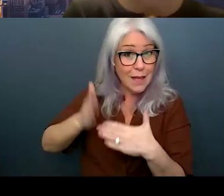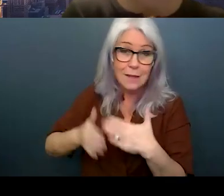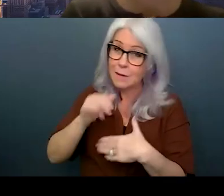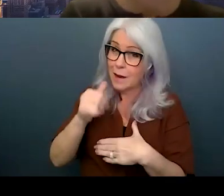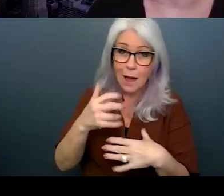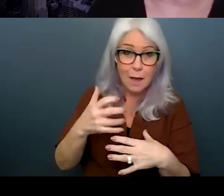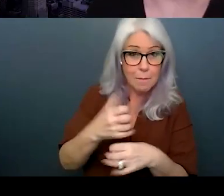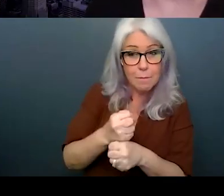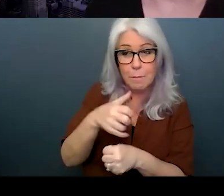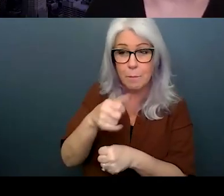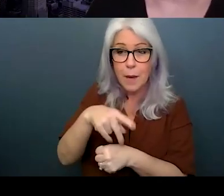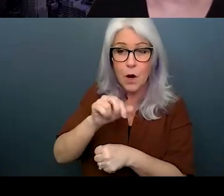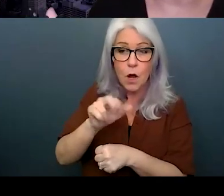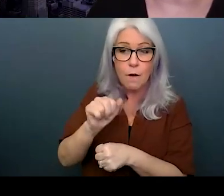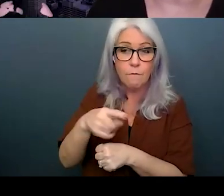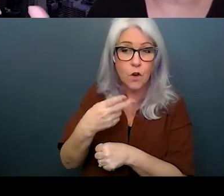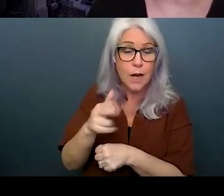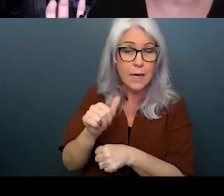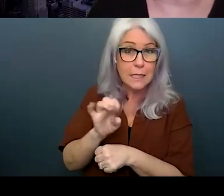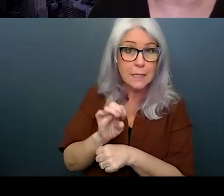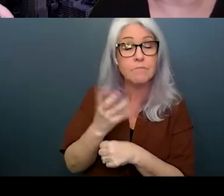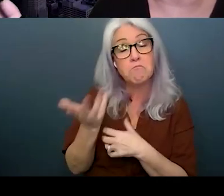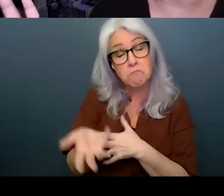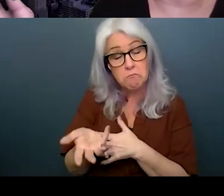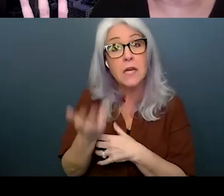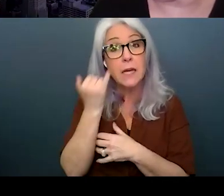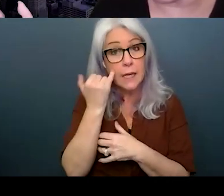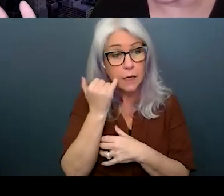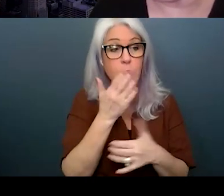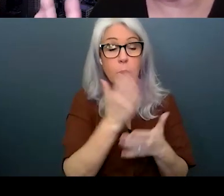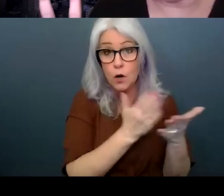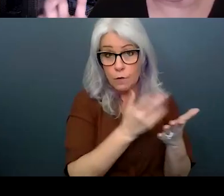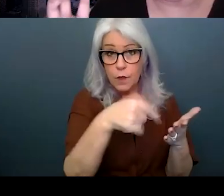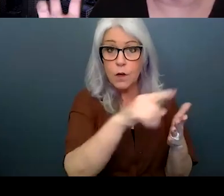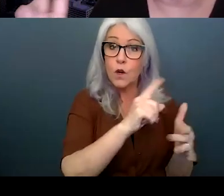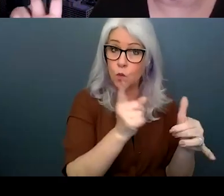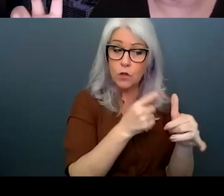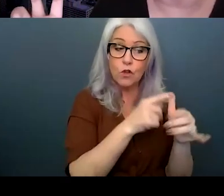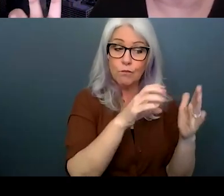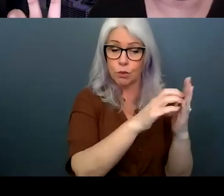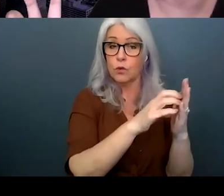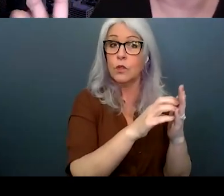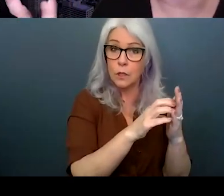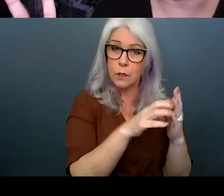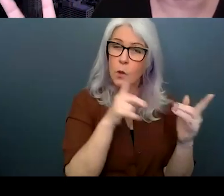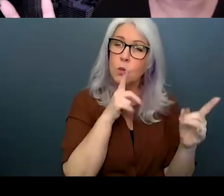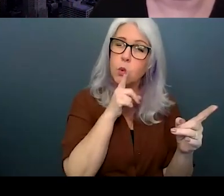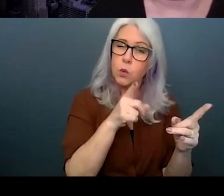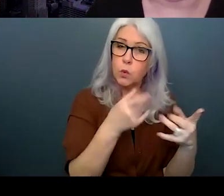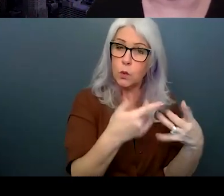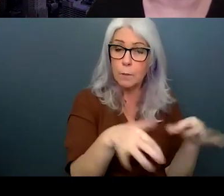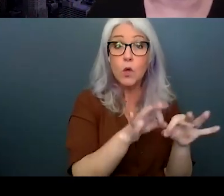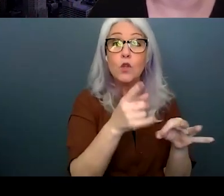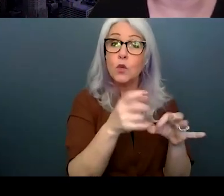case? Yes. So if part of the original is important, you can indeed do a sort of